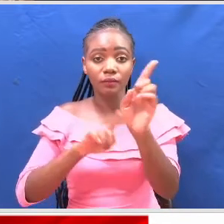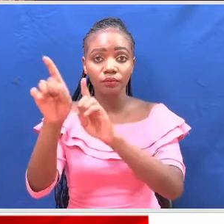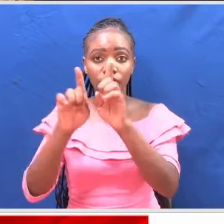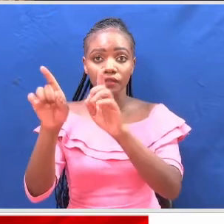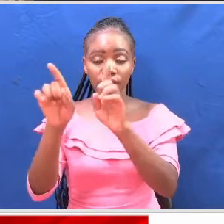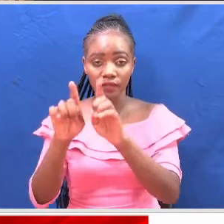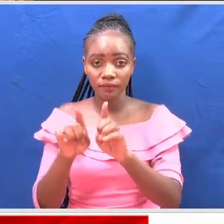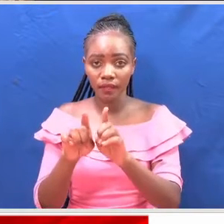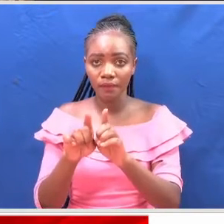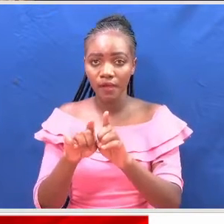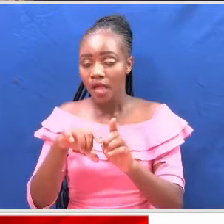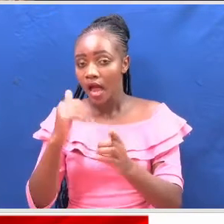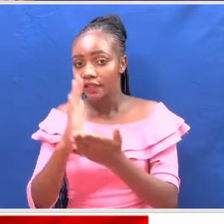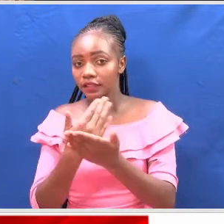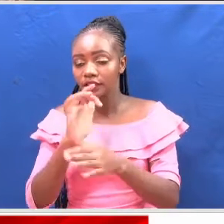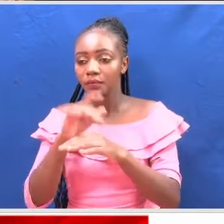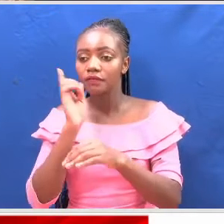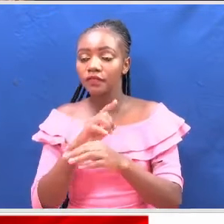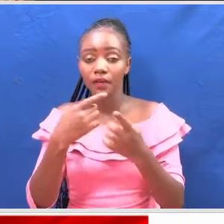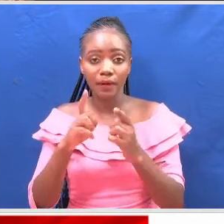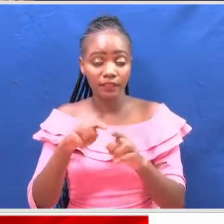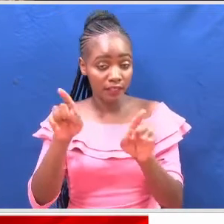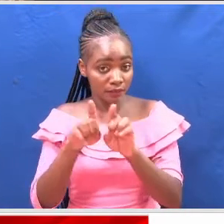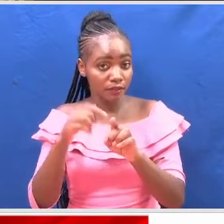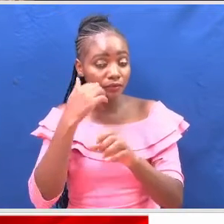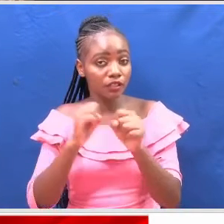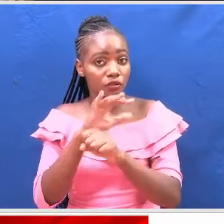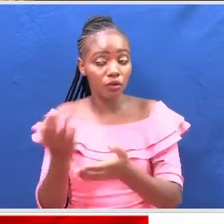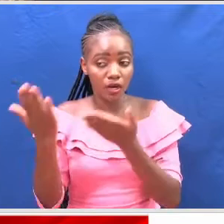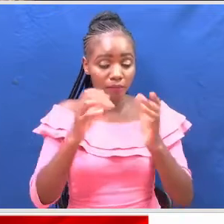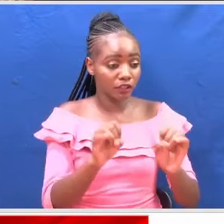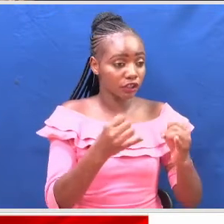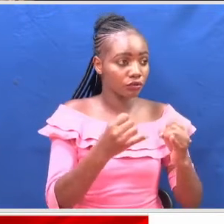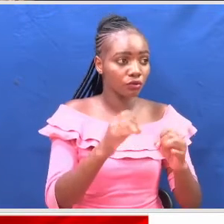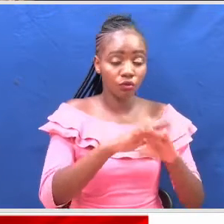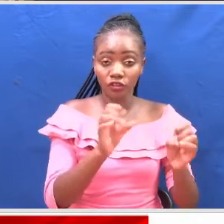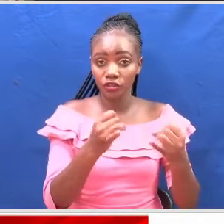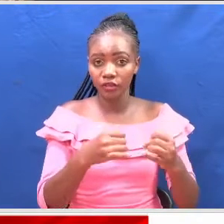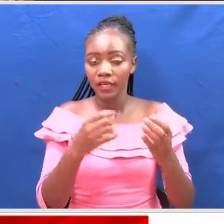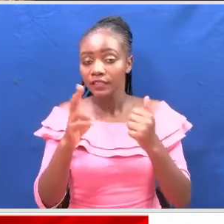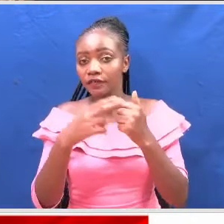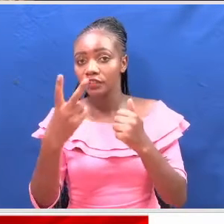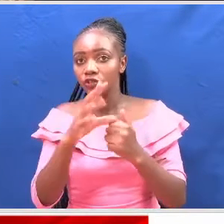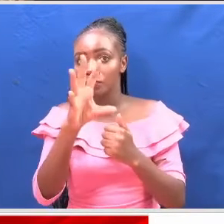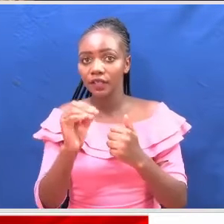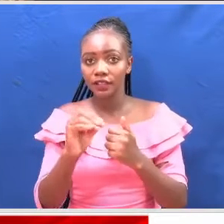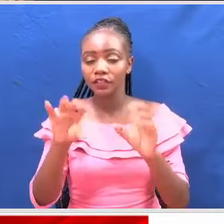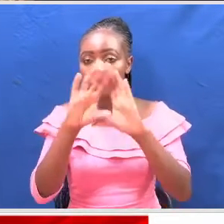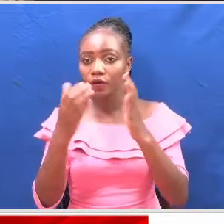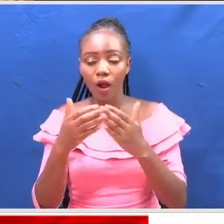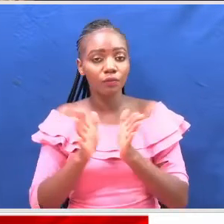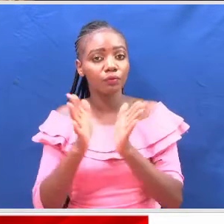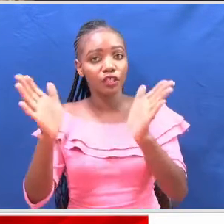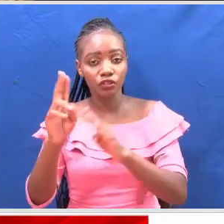the COVID-19 also came with some good news. 72% of the world's population access the internet every